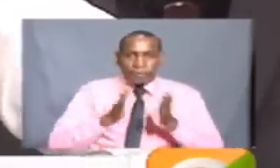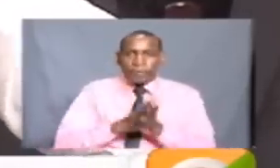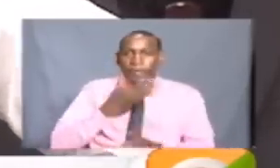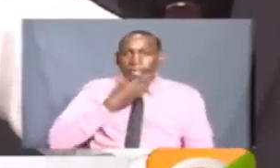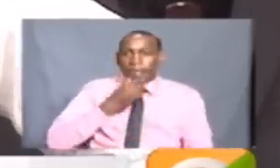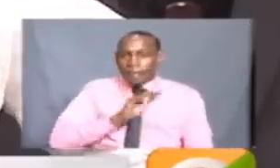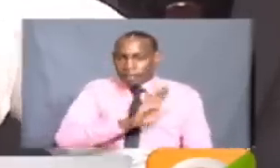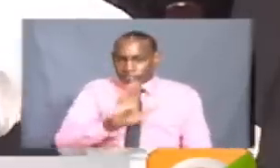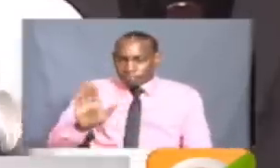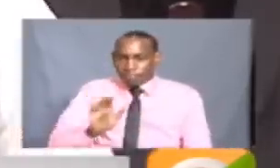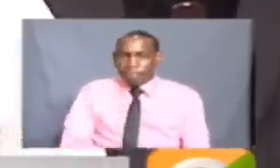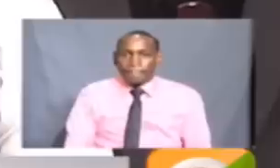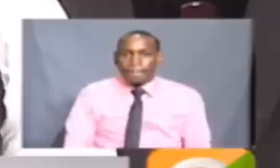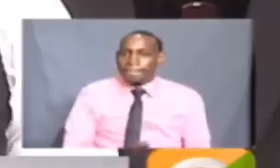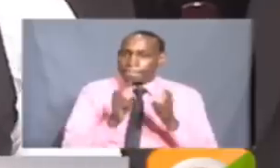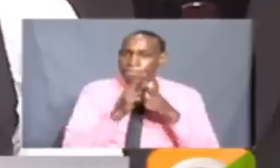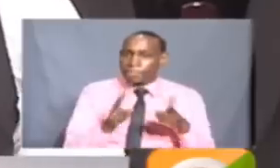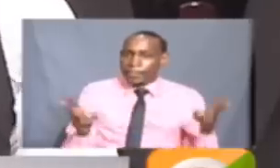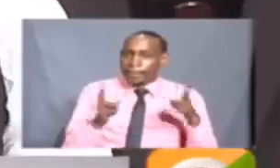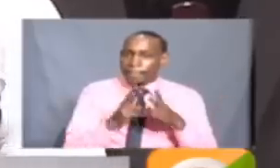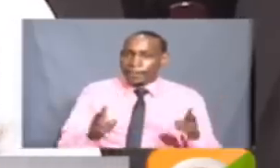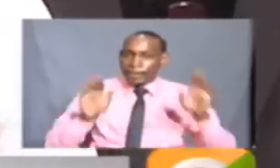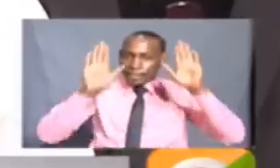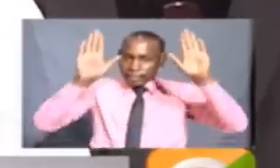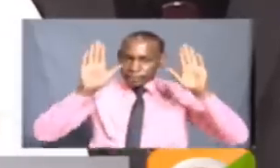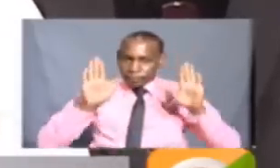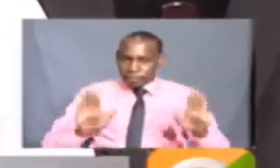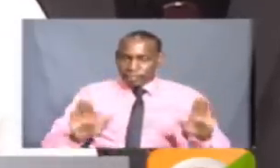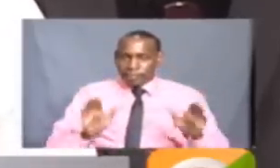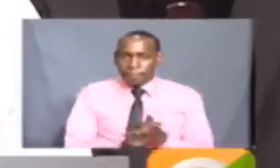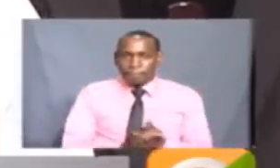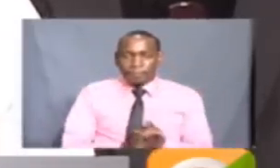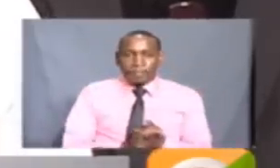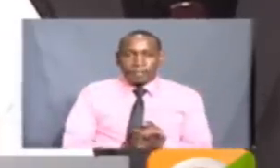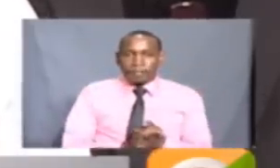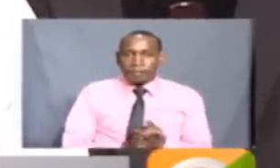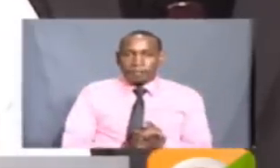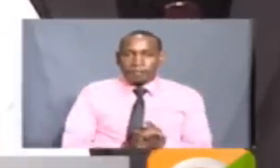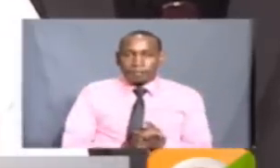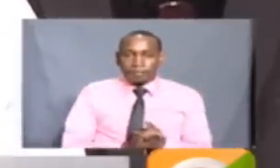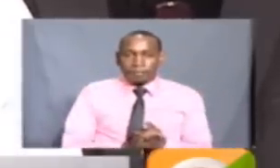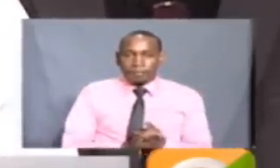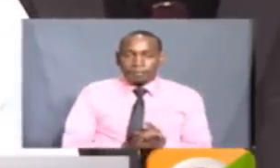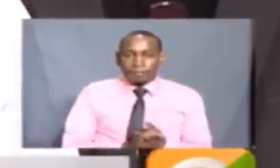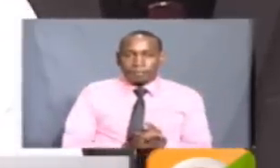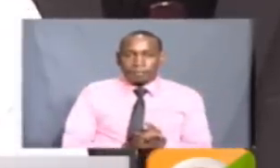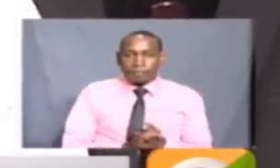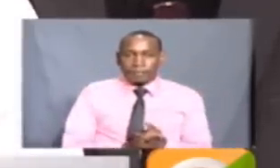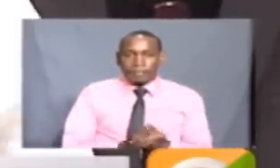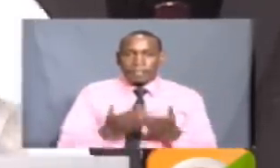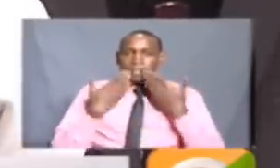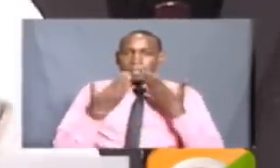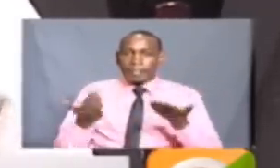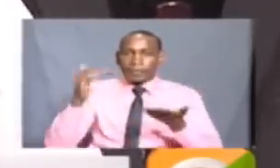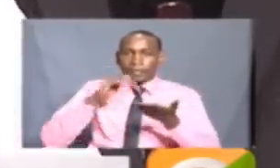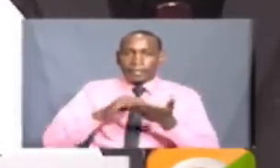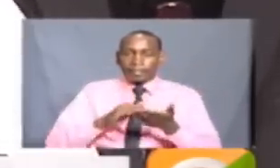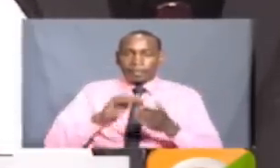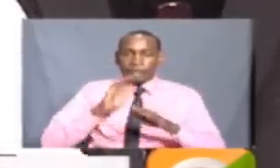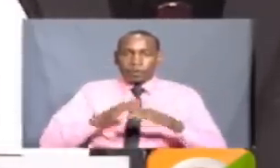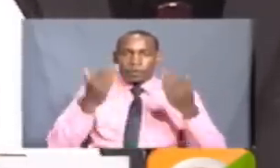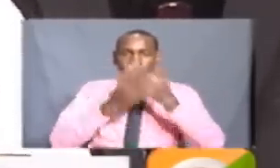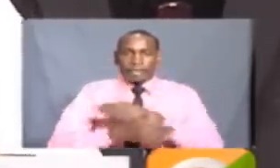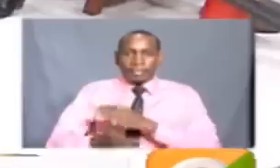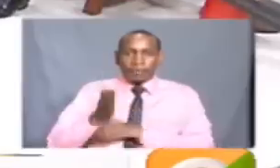this, very, very important, whatever the outcome. Thanks again. Good night. Good luck.